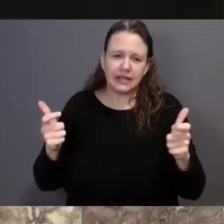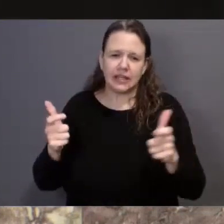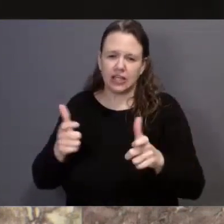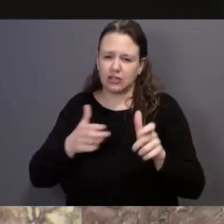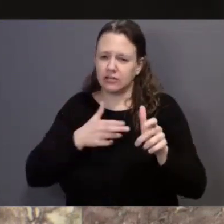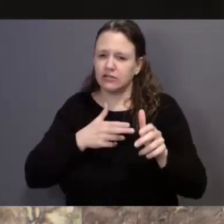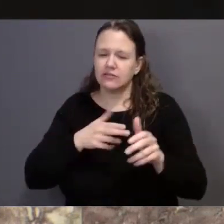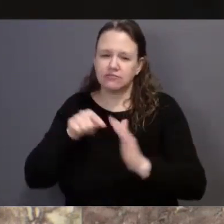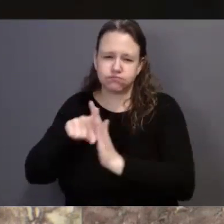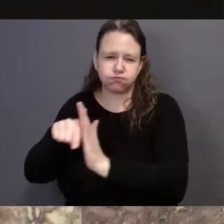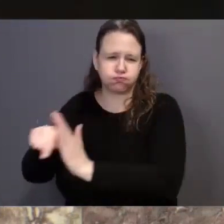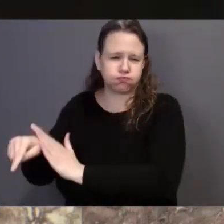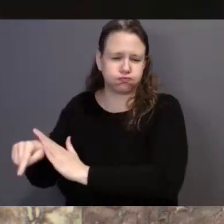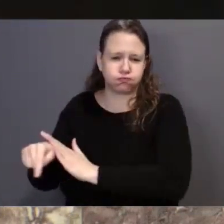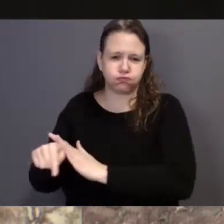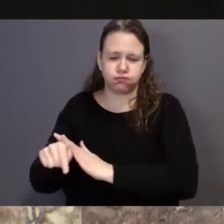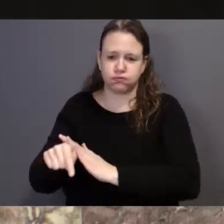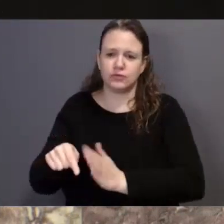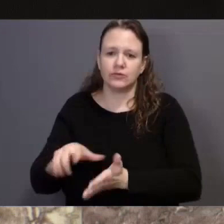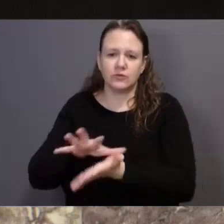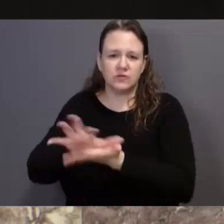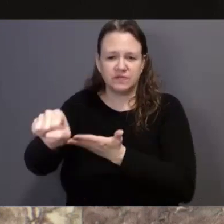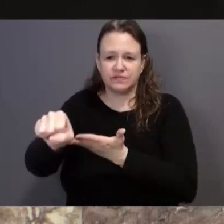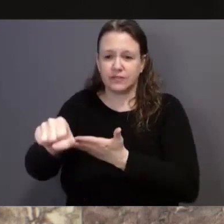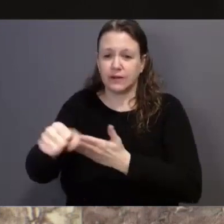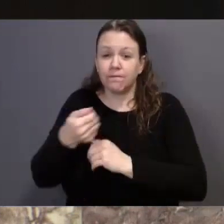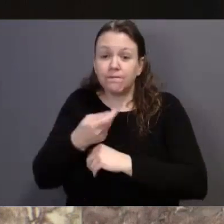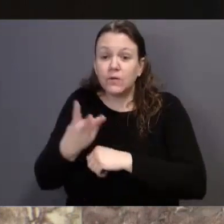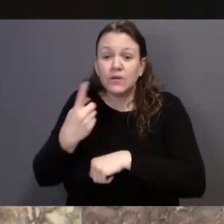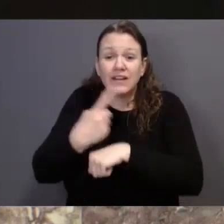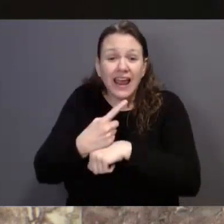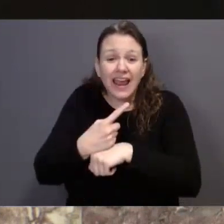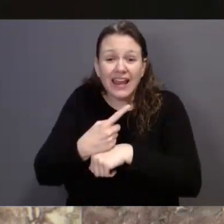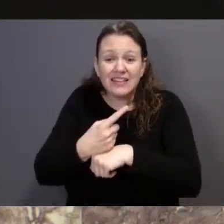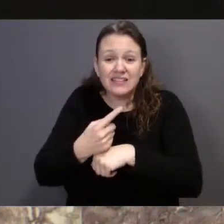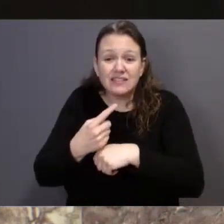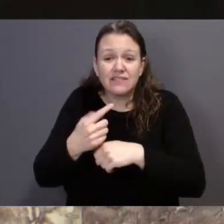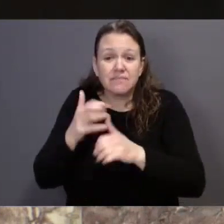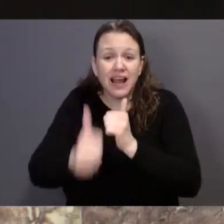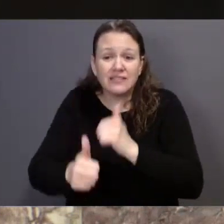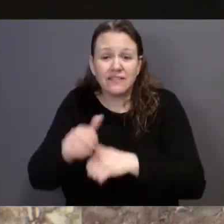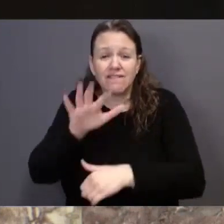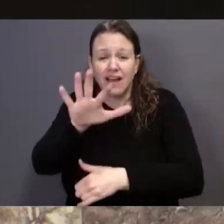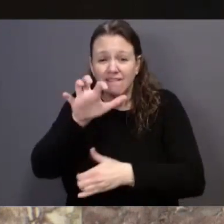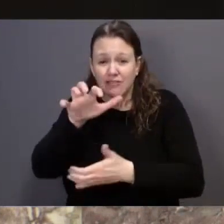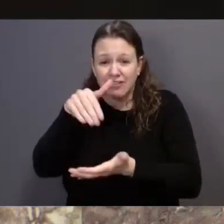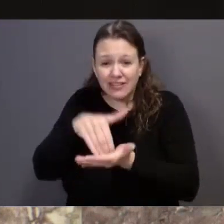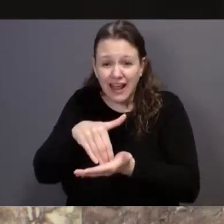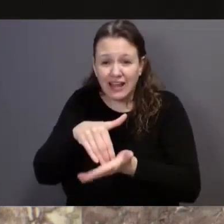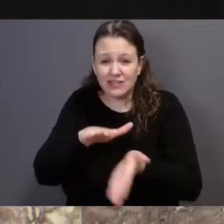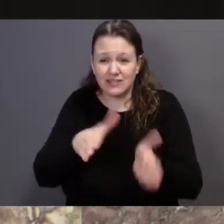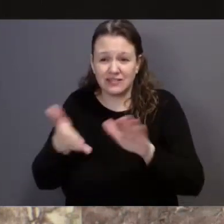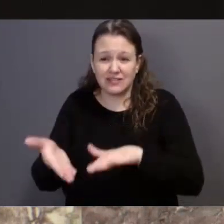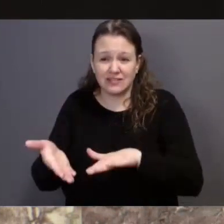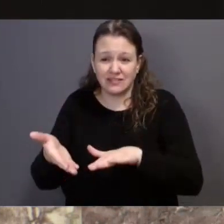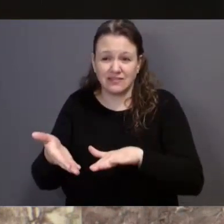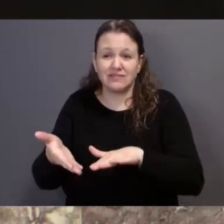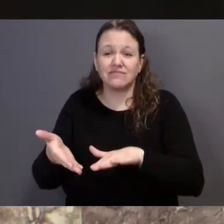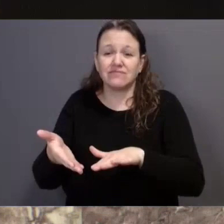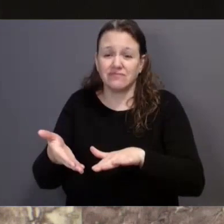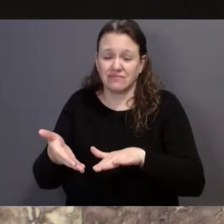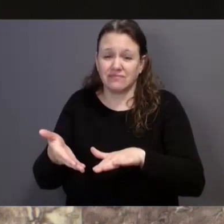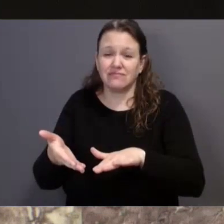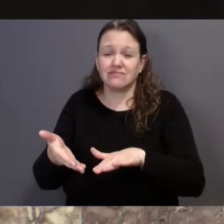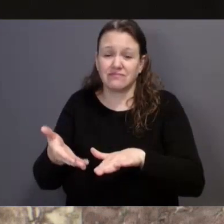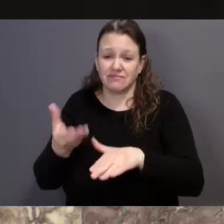dead. The world watched, and most of it did nothing. General Romeo Dallaire was among the few that screamed out for